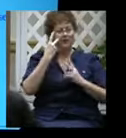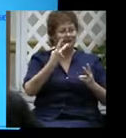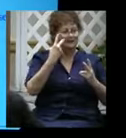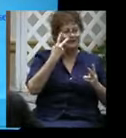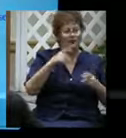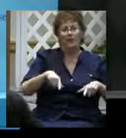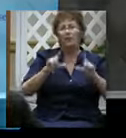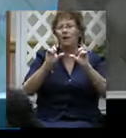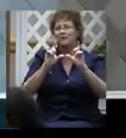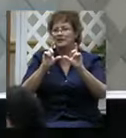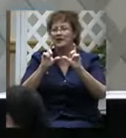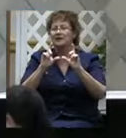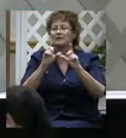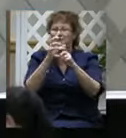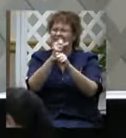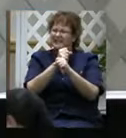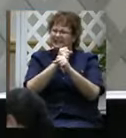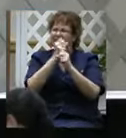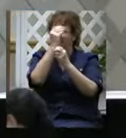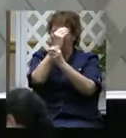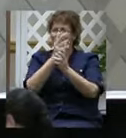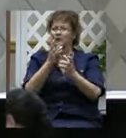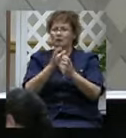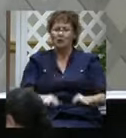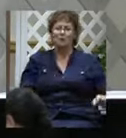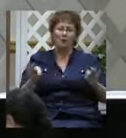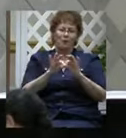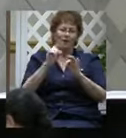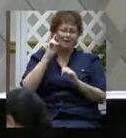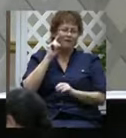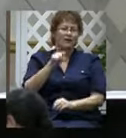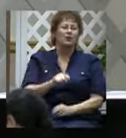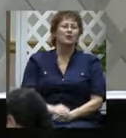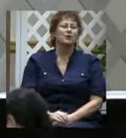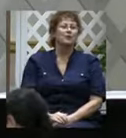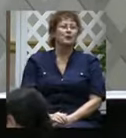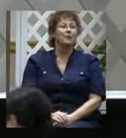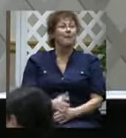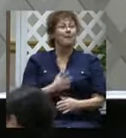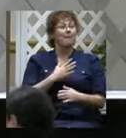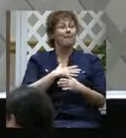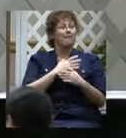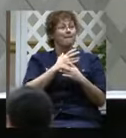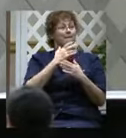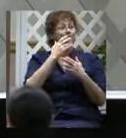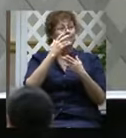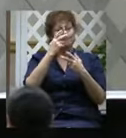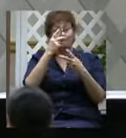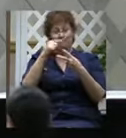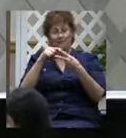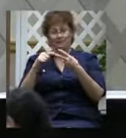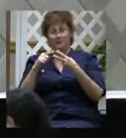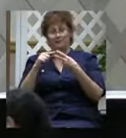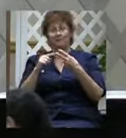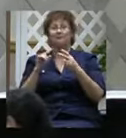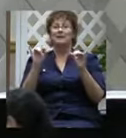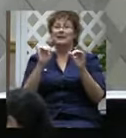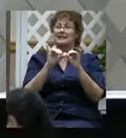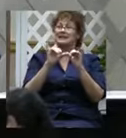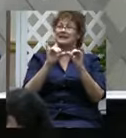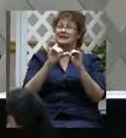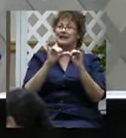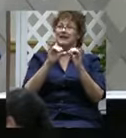and that's where people go to get information. So that can be important for you. And then lastly, or two of the last items, is the size of the